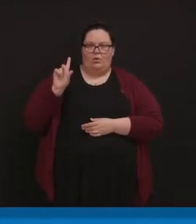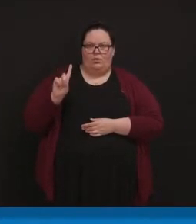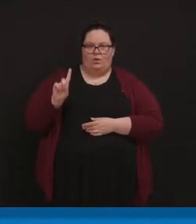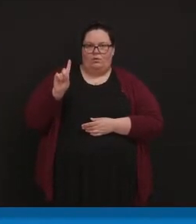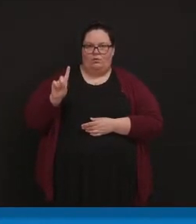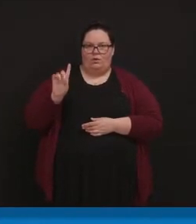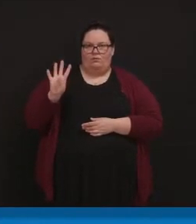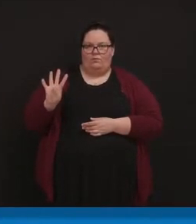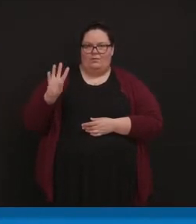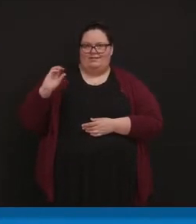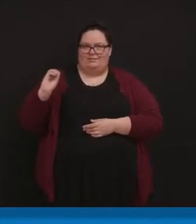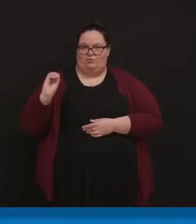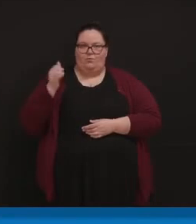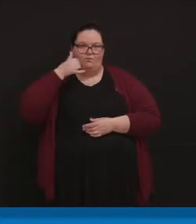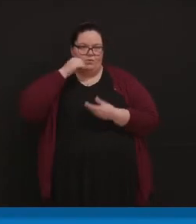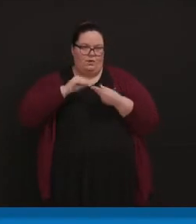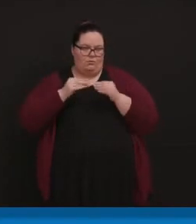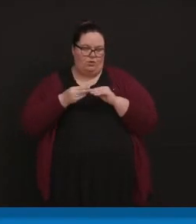1-833-453-1140.